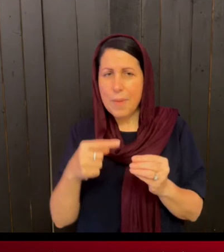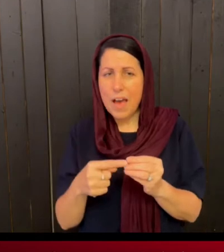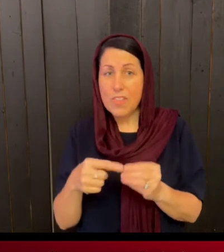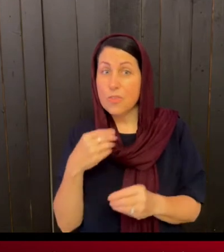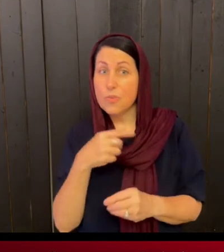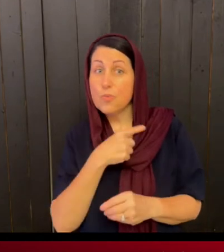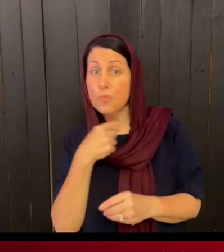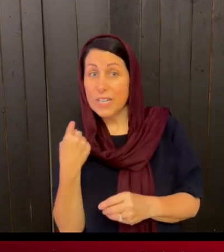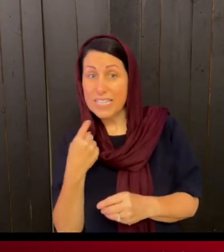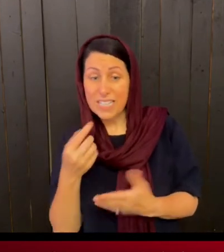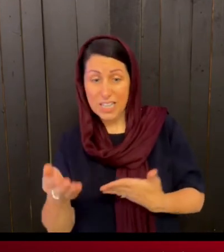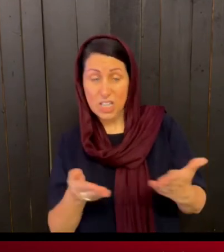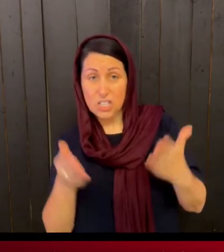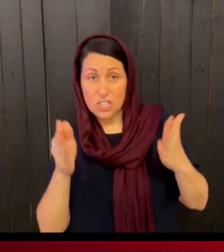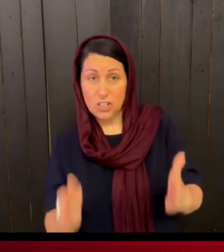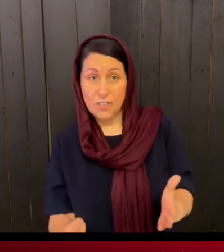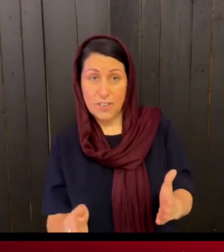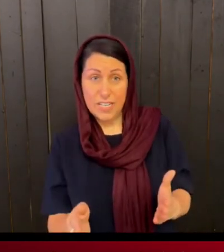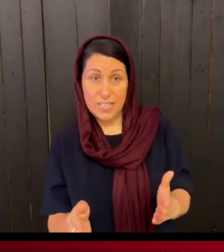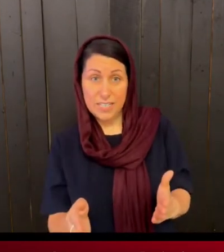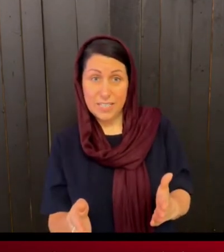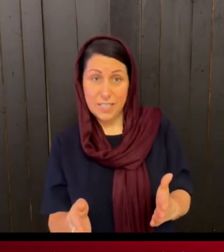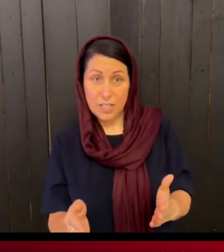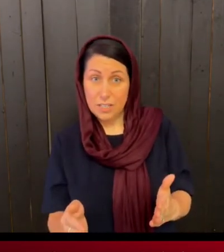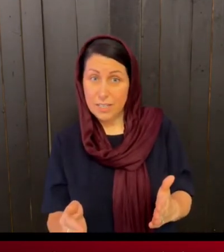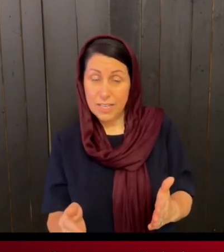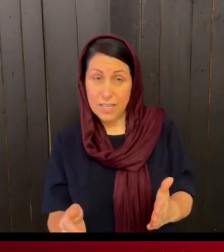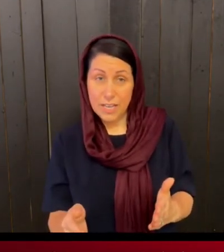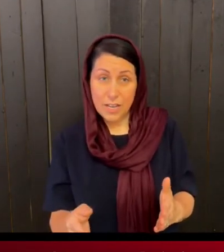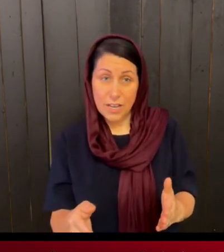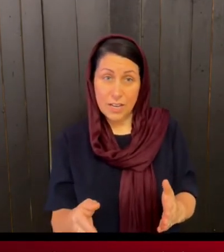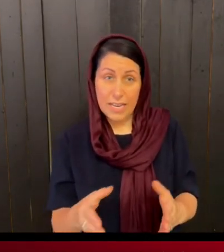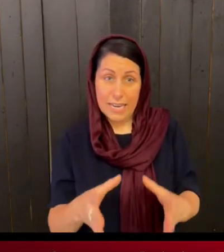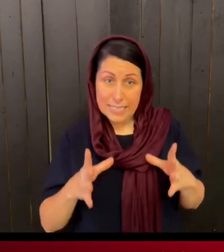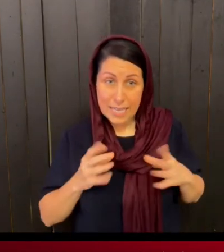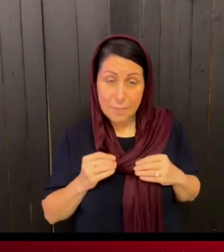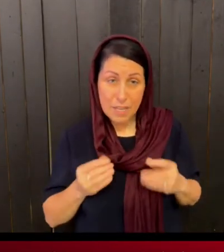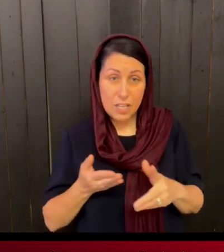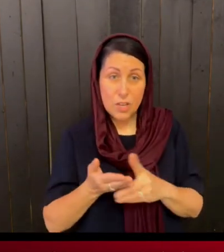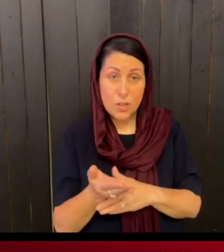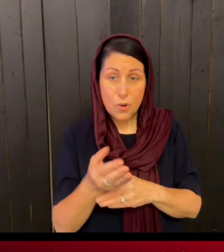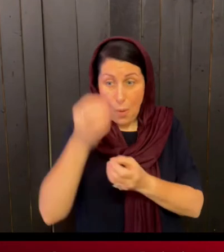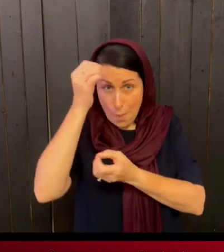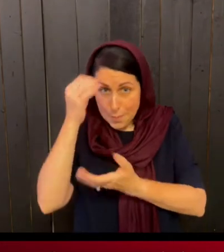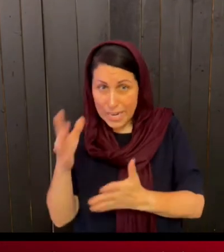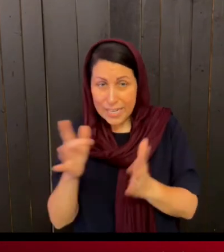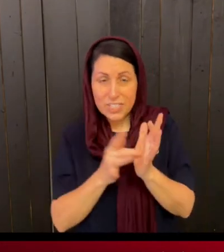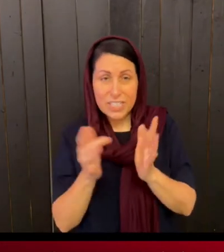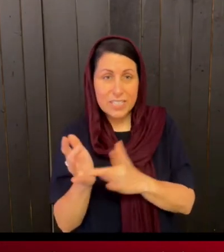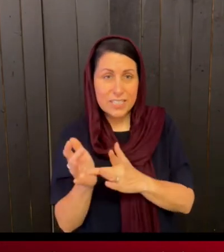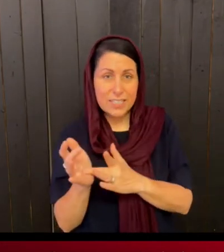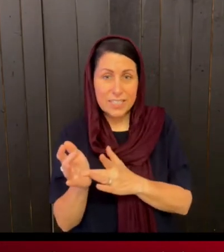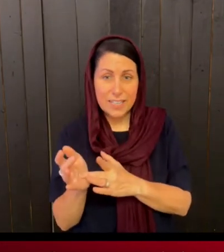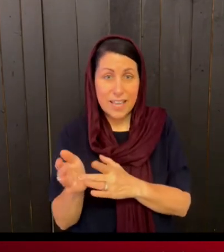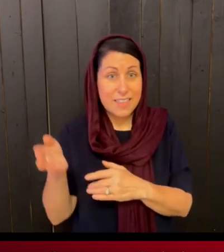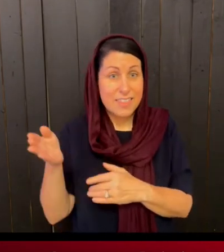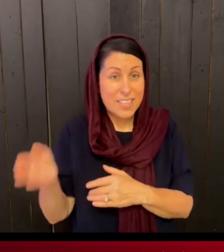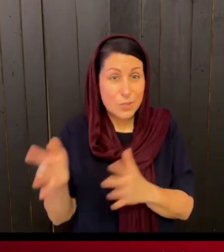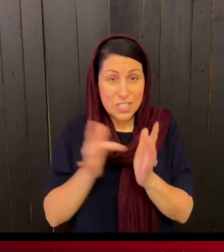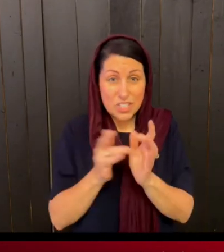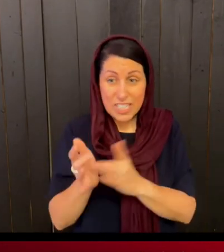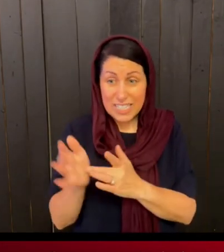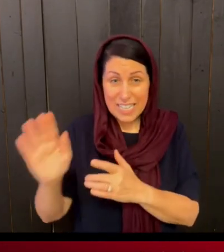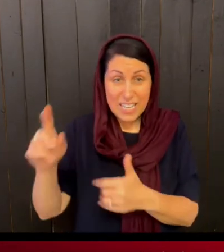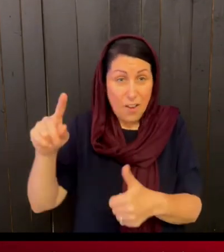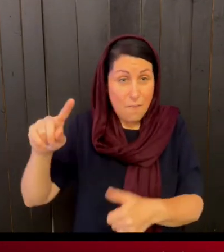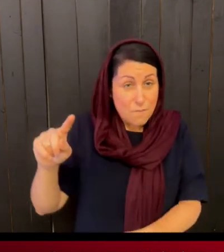by obeying Jesus, who they probably didn't know? They may have known him, but this was his first miracle. This was Jesus' first miracle.